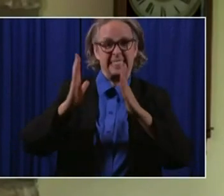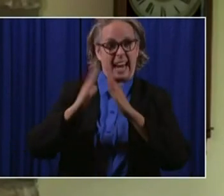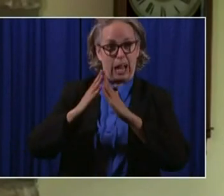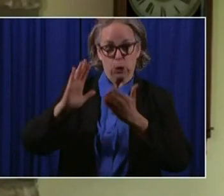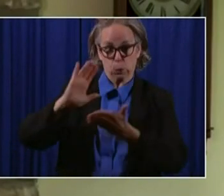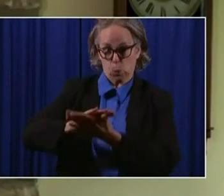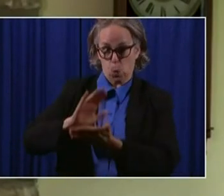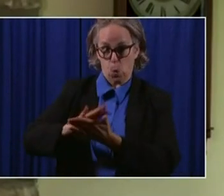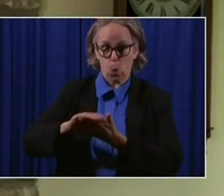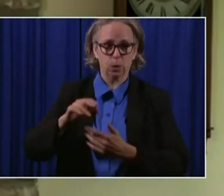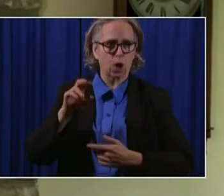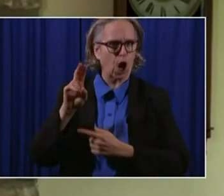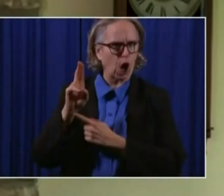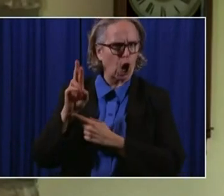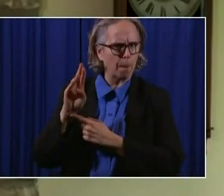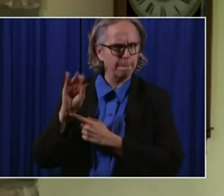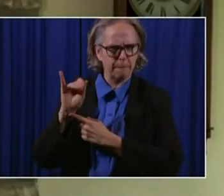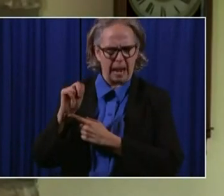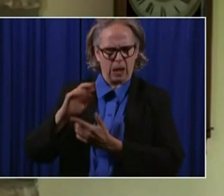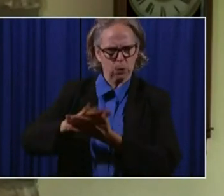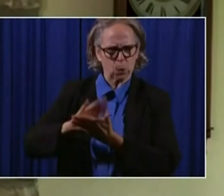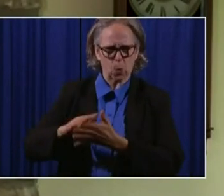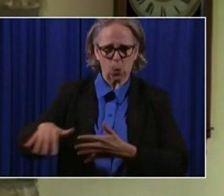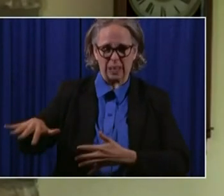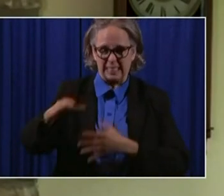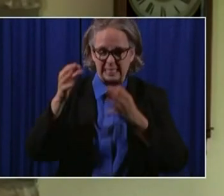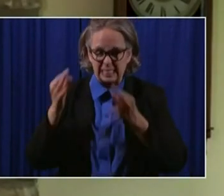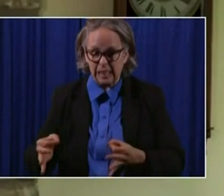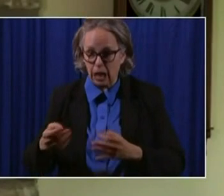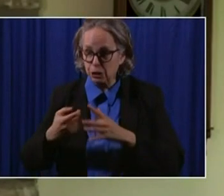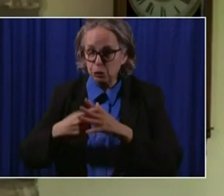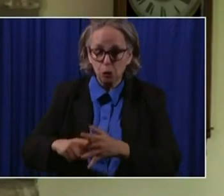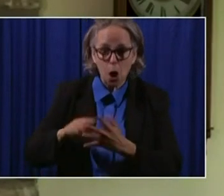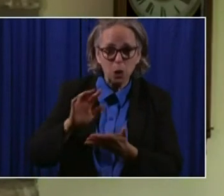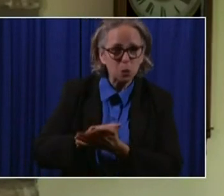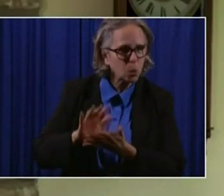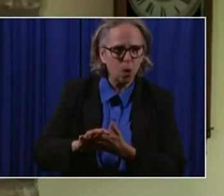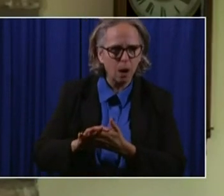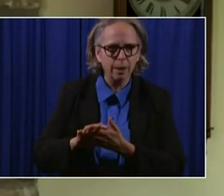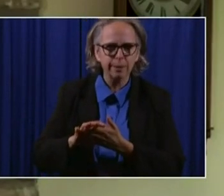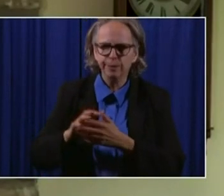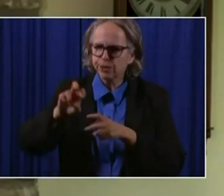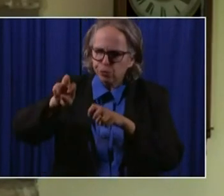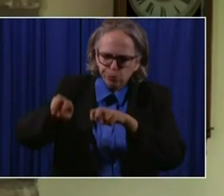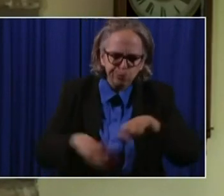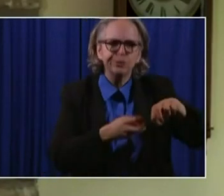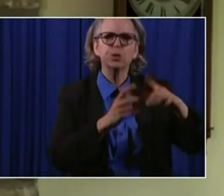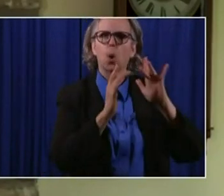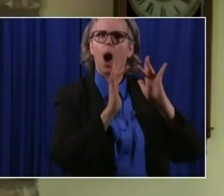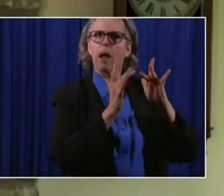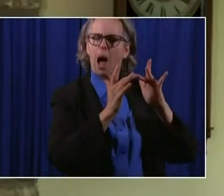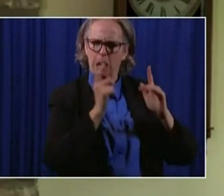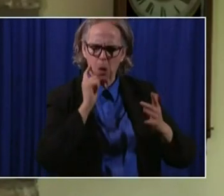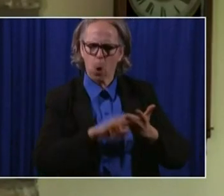have decided not to go back in person, and they've also decided not to have fall